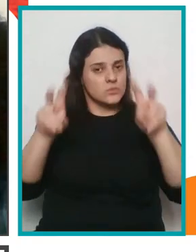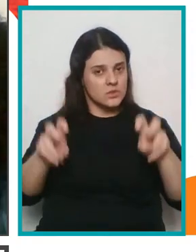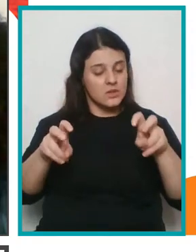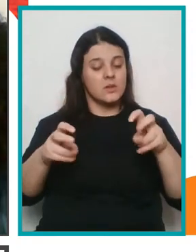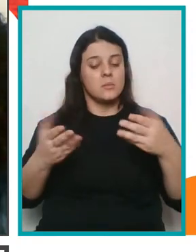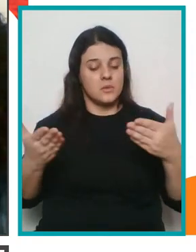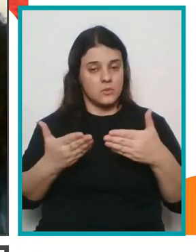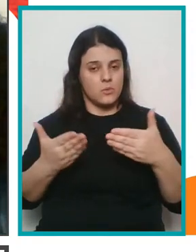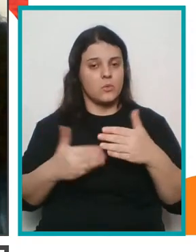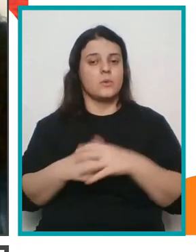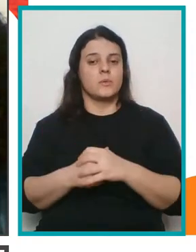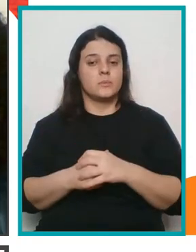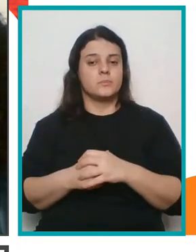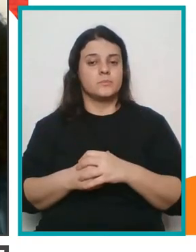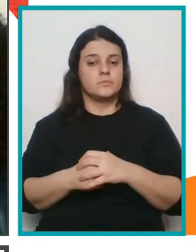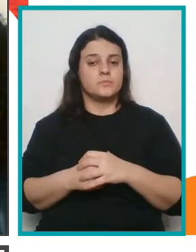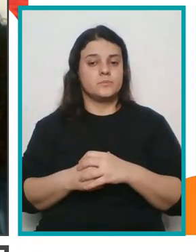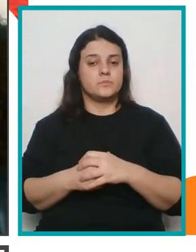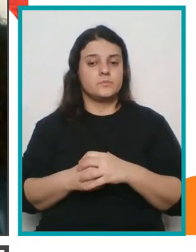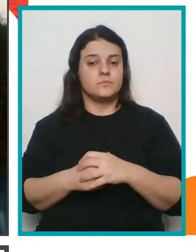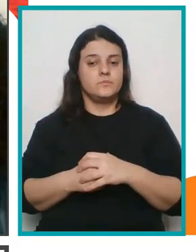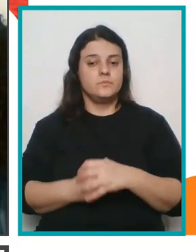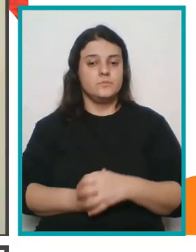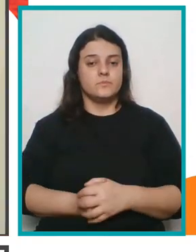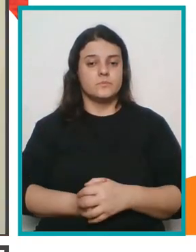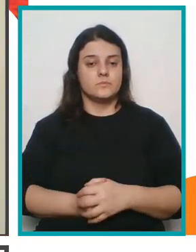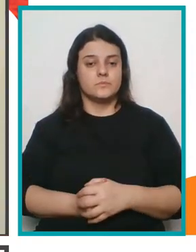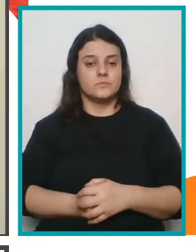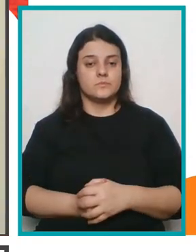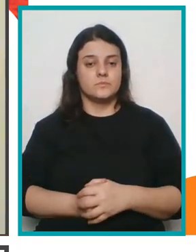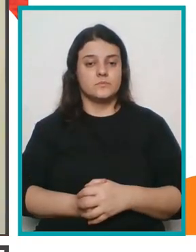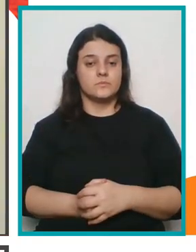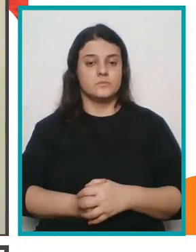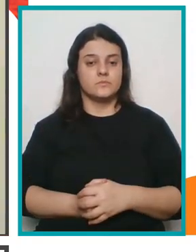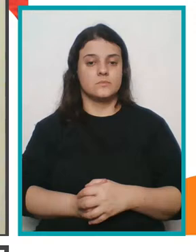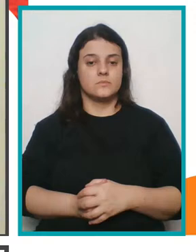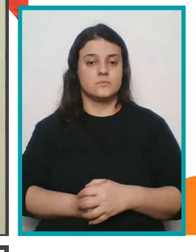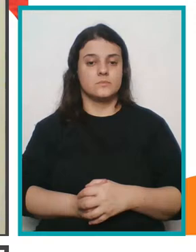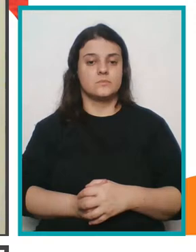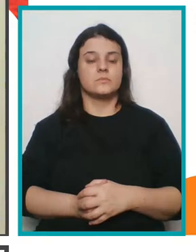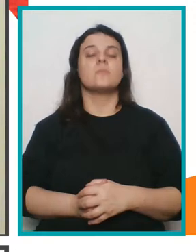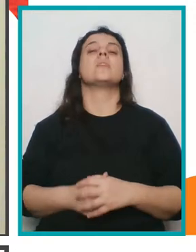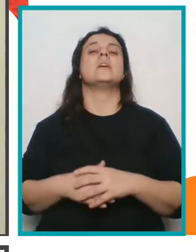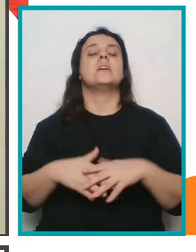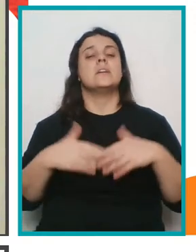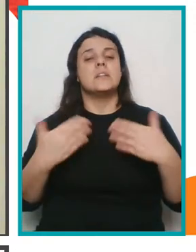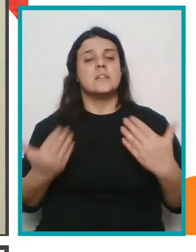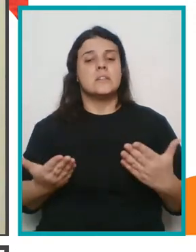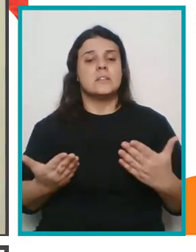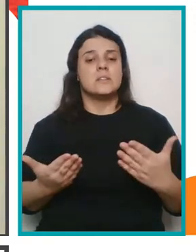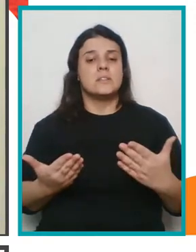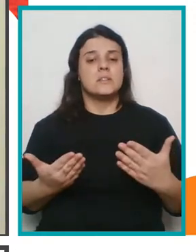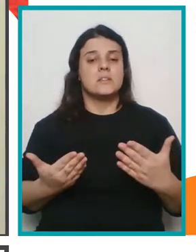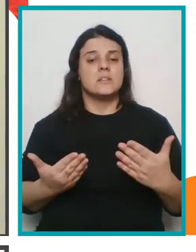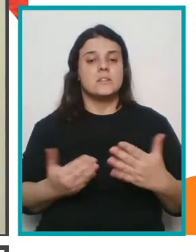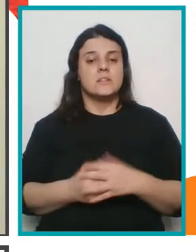yes, when it comes to the indigenous people, those are people that I really